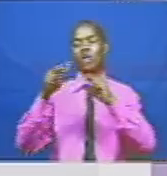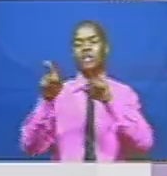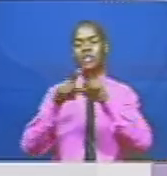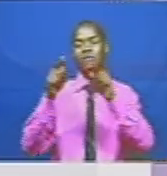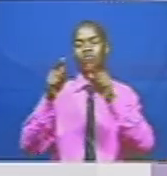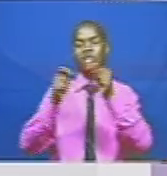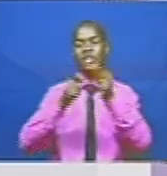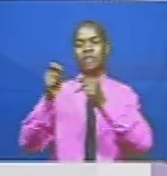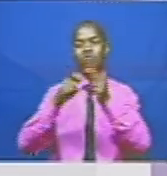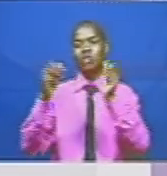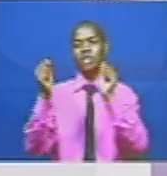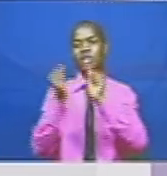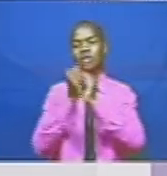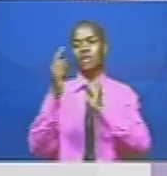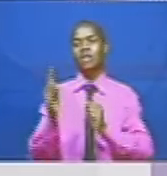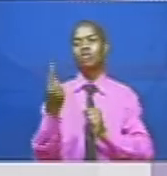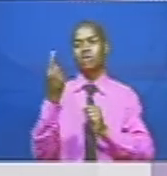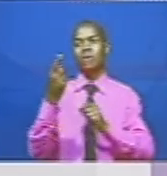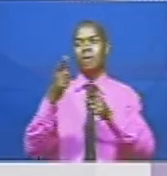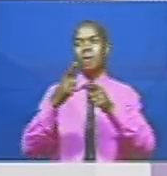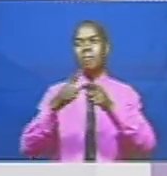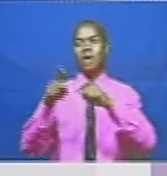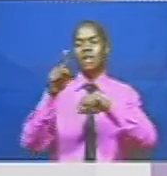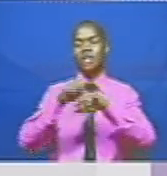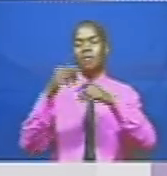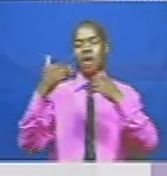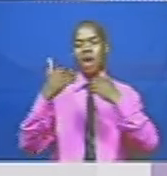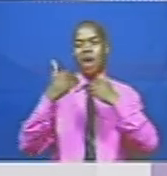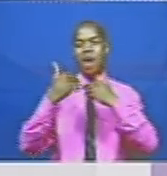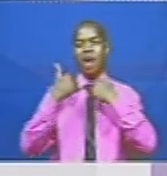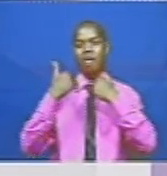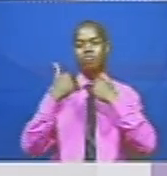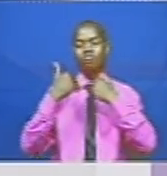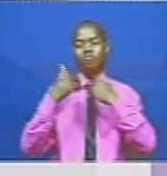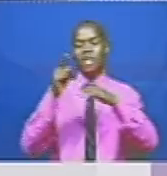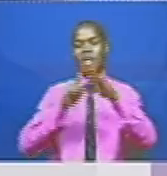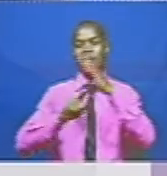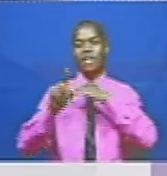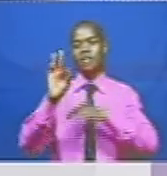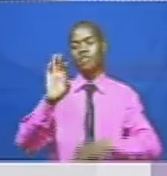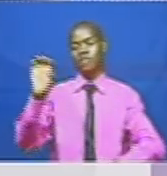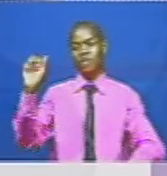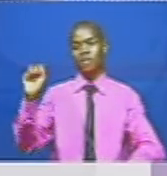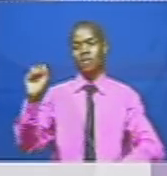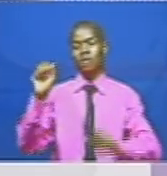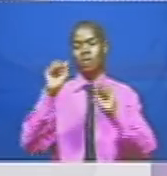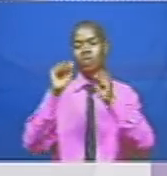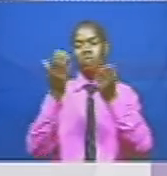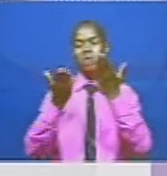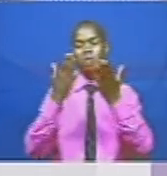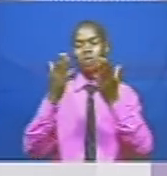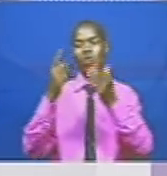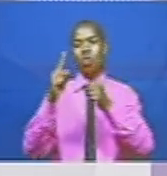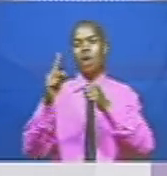about 10,000 shillings. But when it comes to park entrance fee, client ends up paying $160, which